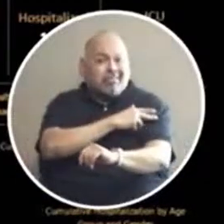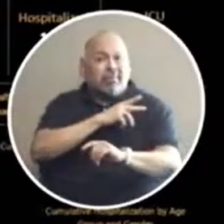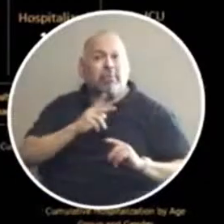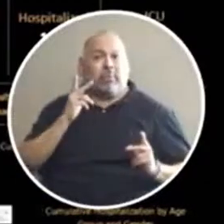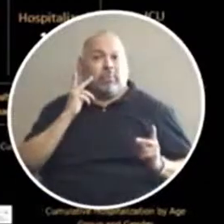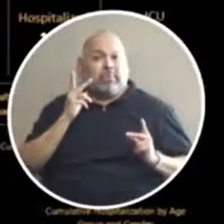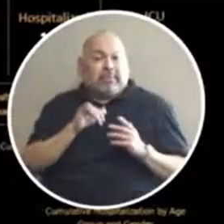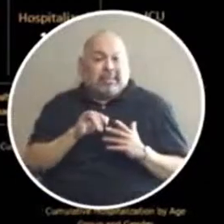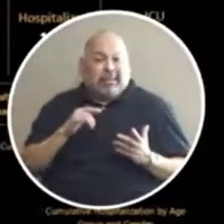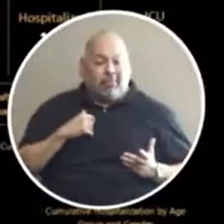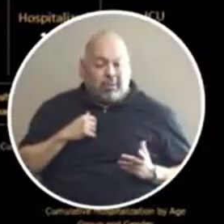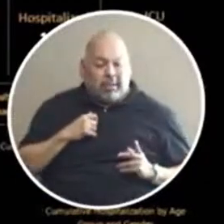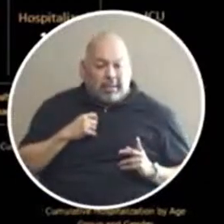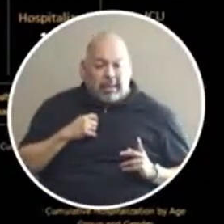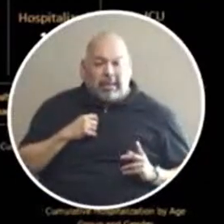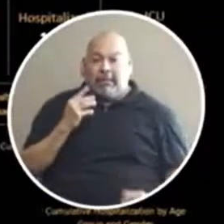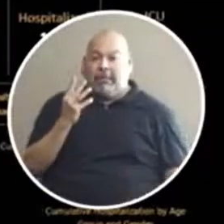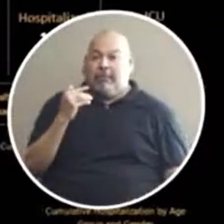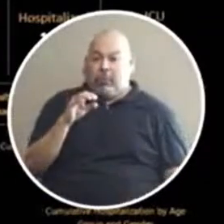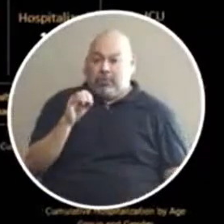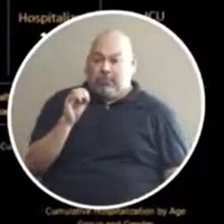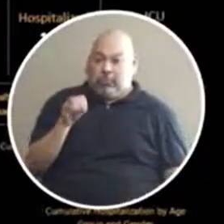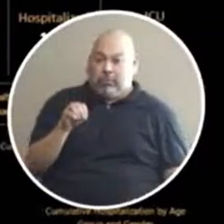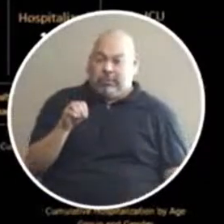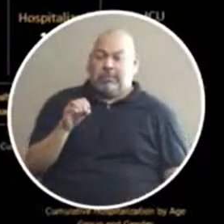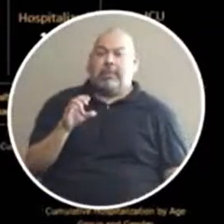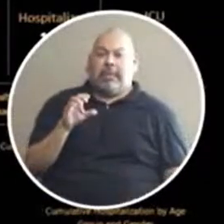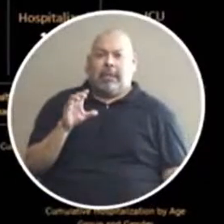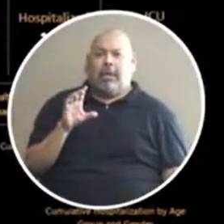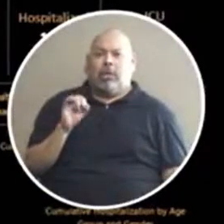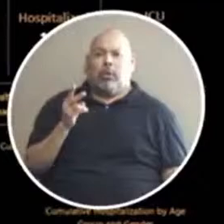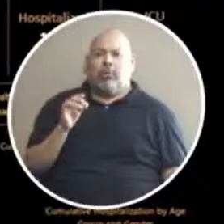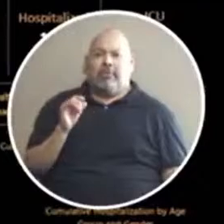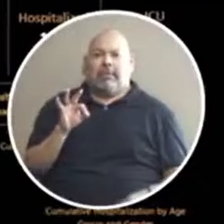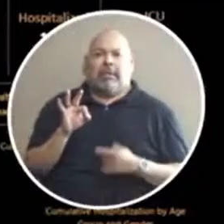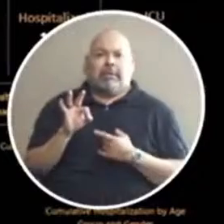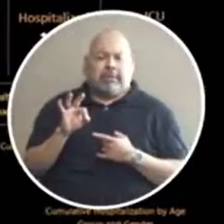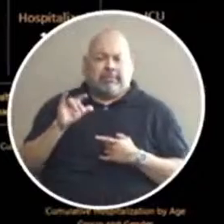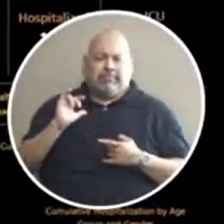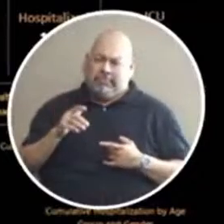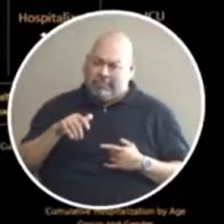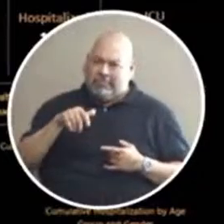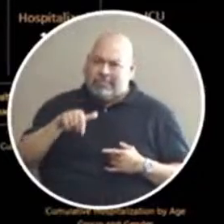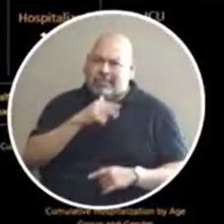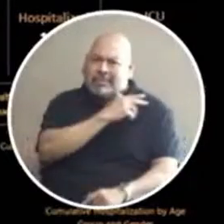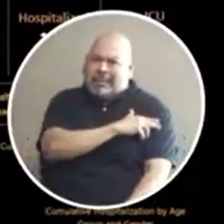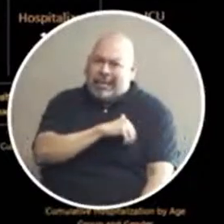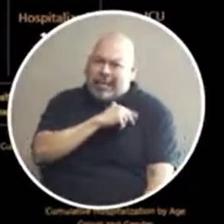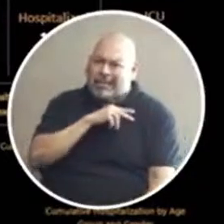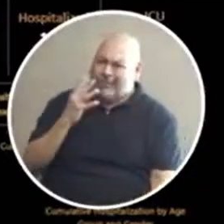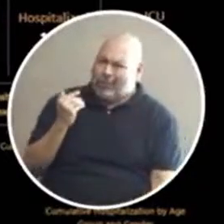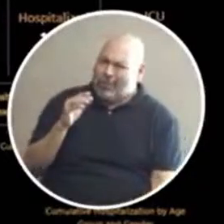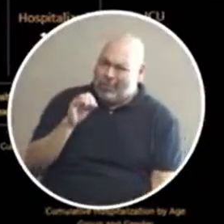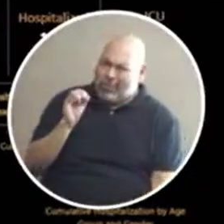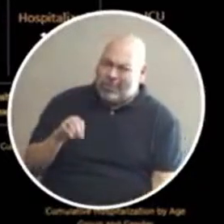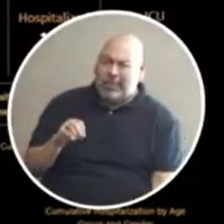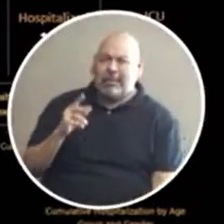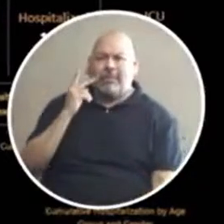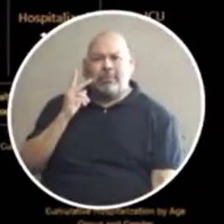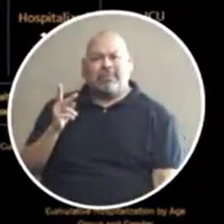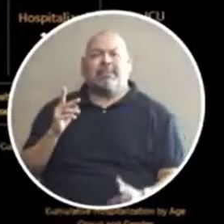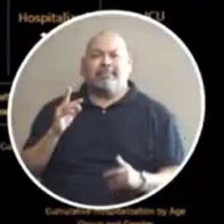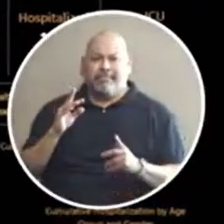we see that we have reached the 14% of COVID-19 patients within the hospitals and continue to see